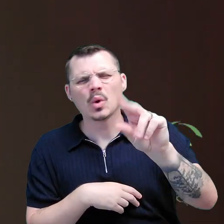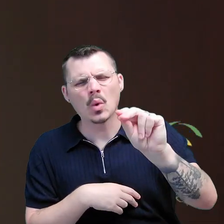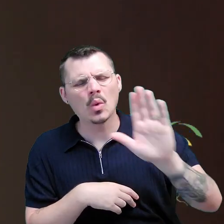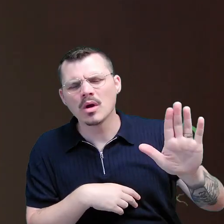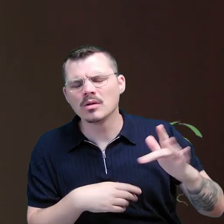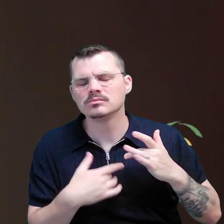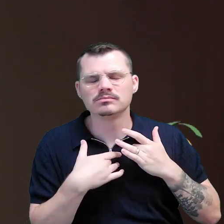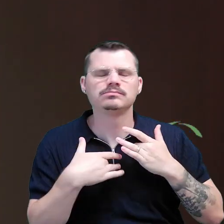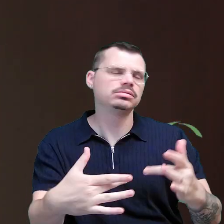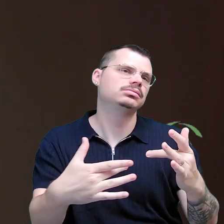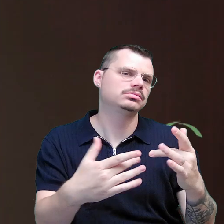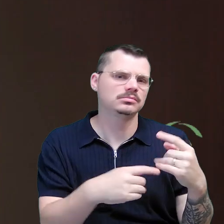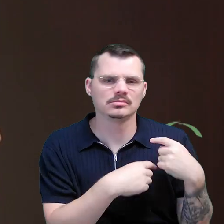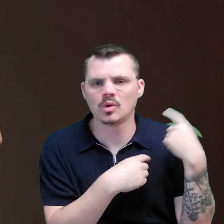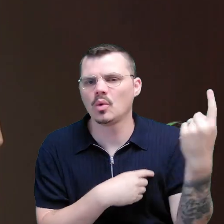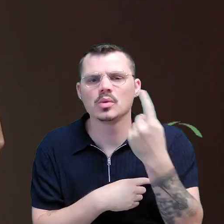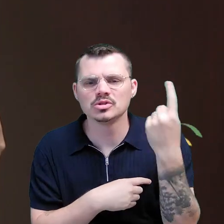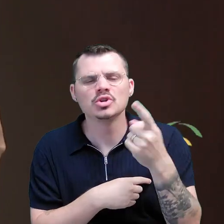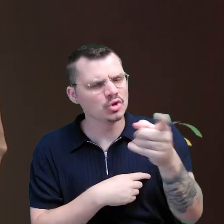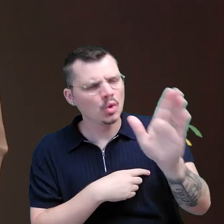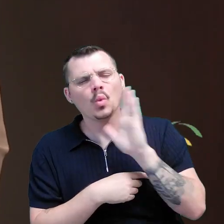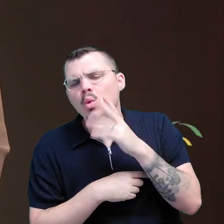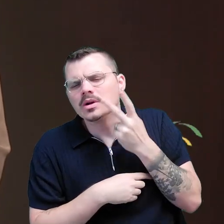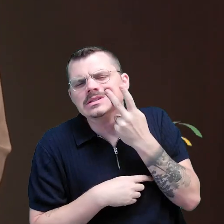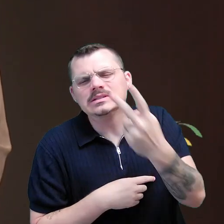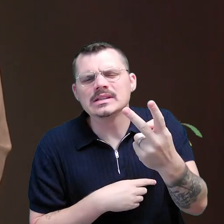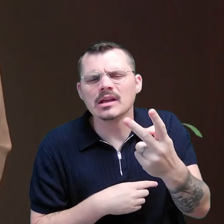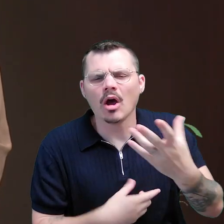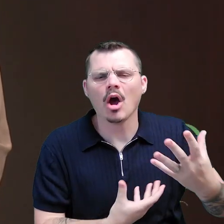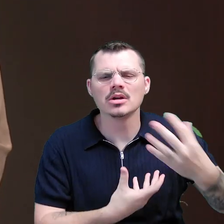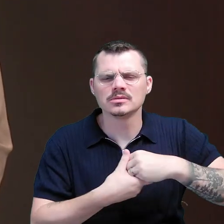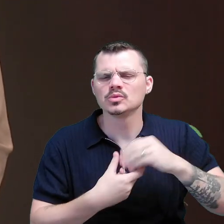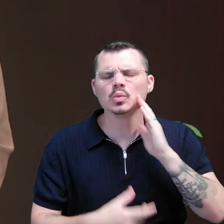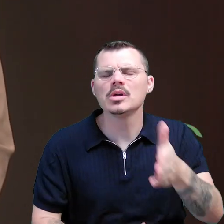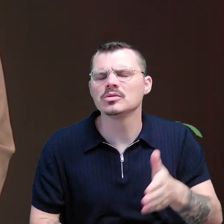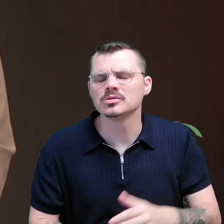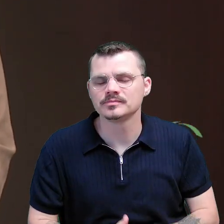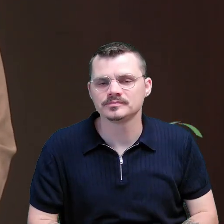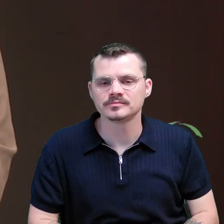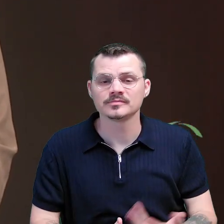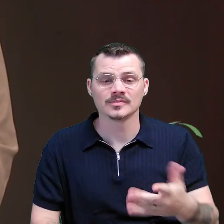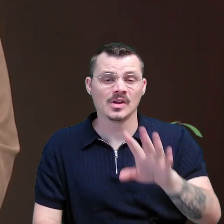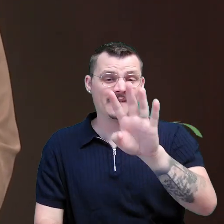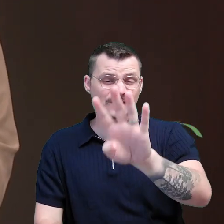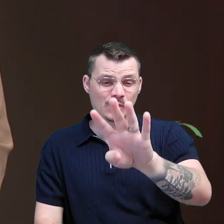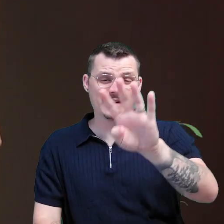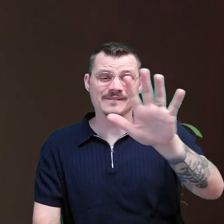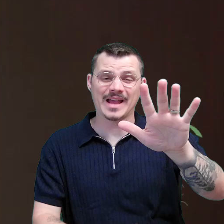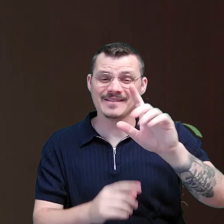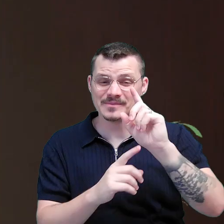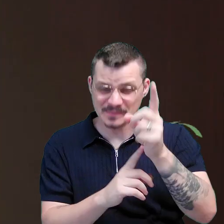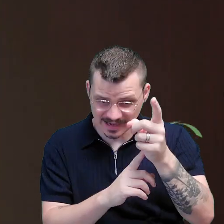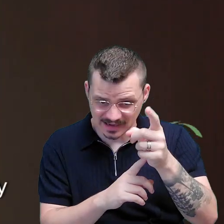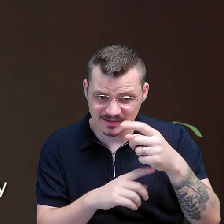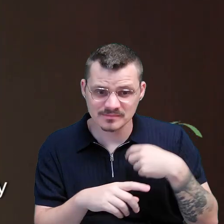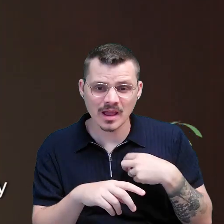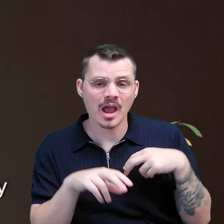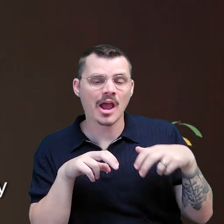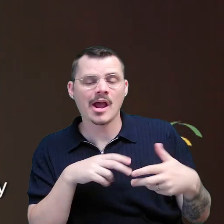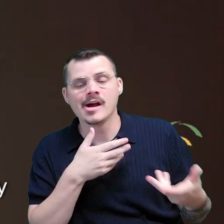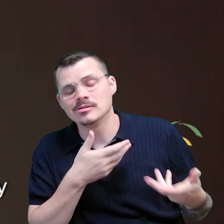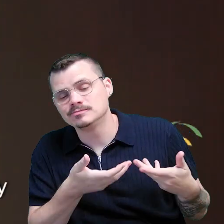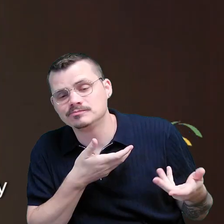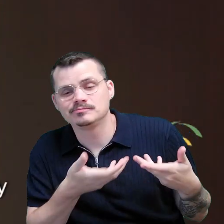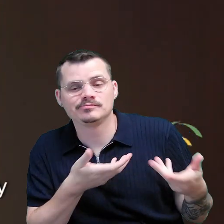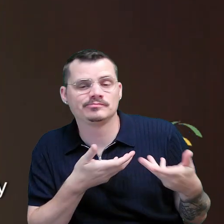that. But you'll see the autism. So after 45 minutes of basically